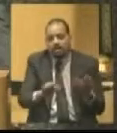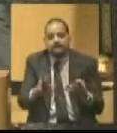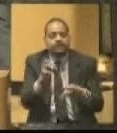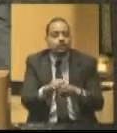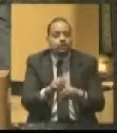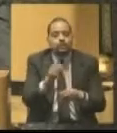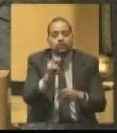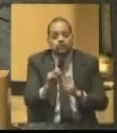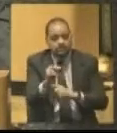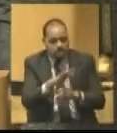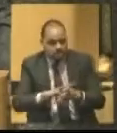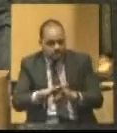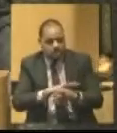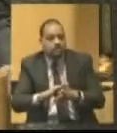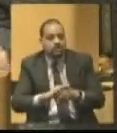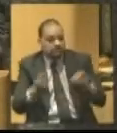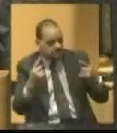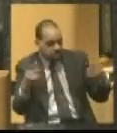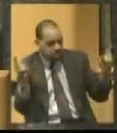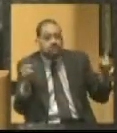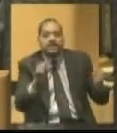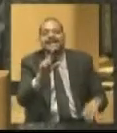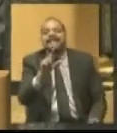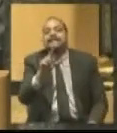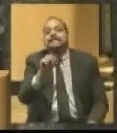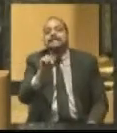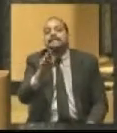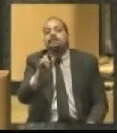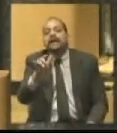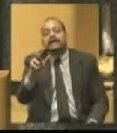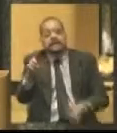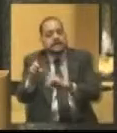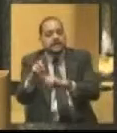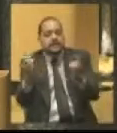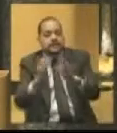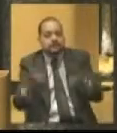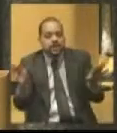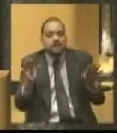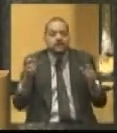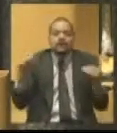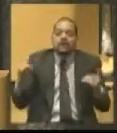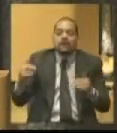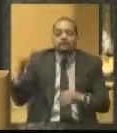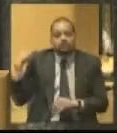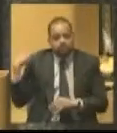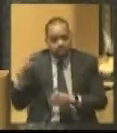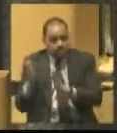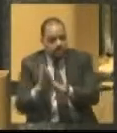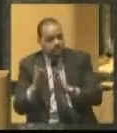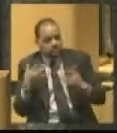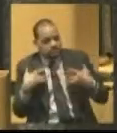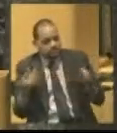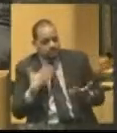To Secretary of the Treasury Salmon P. Chase, replying to a Sea Island planter who asked about the status of his slaves, quote, "They